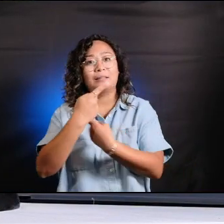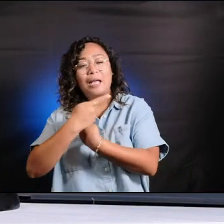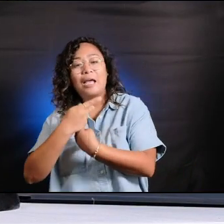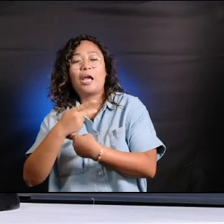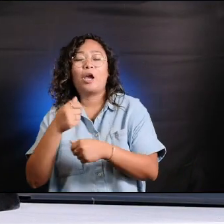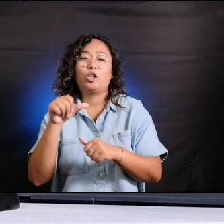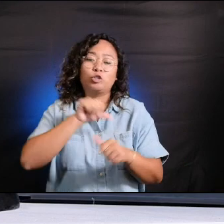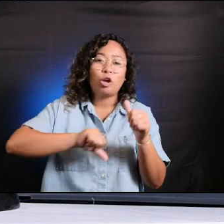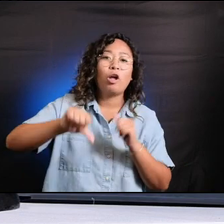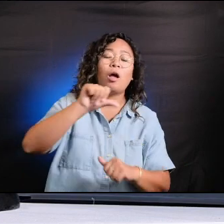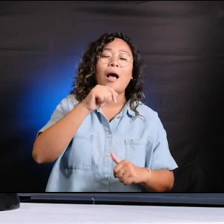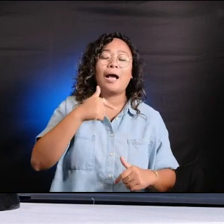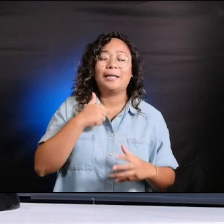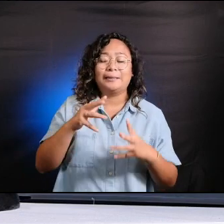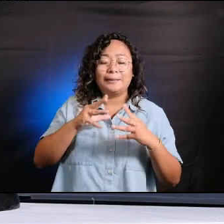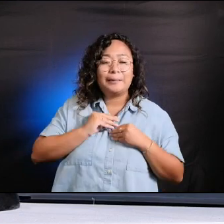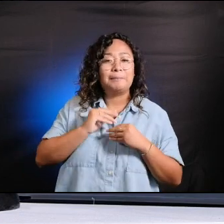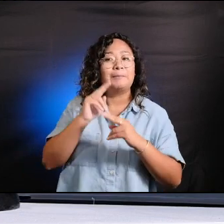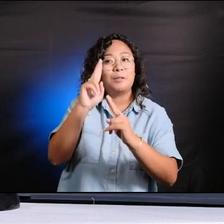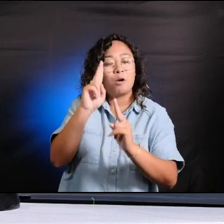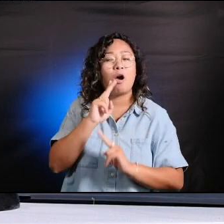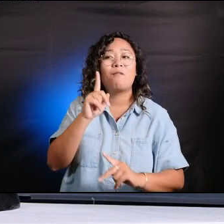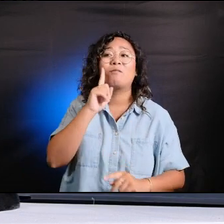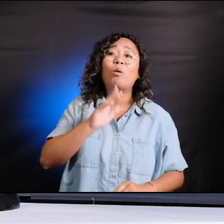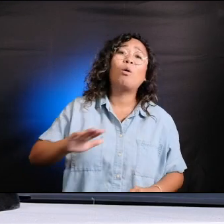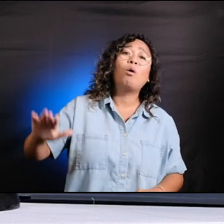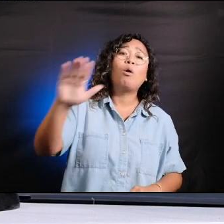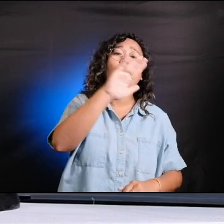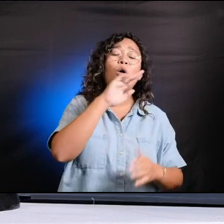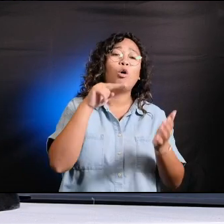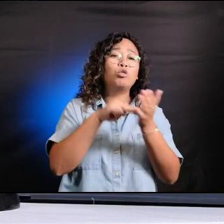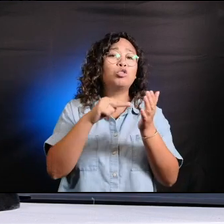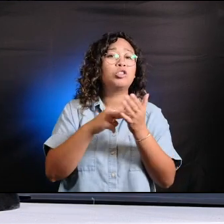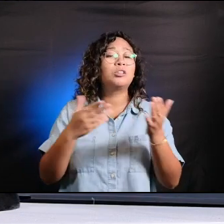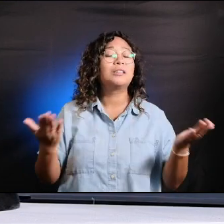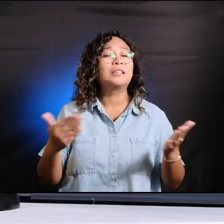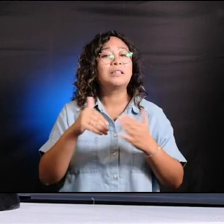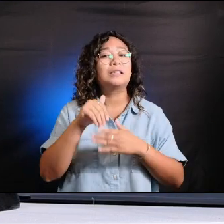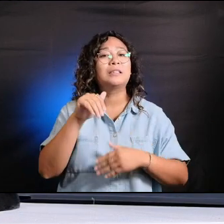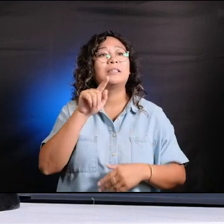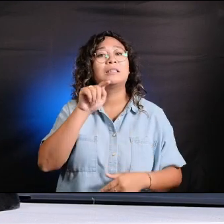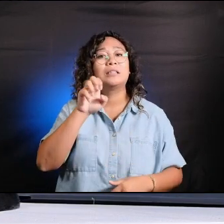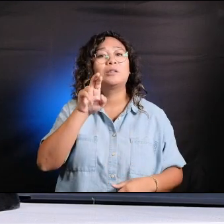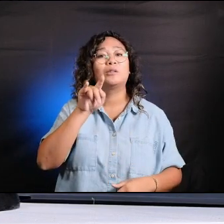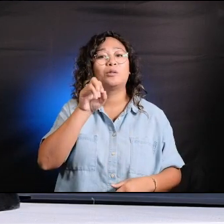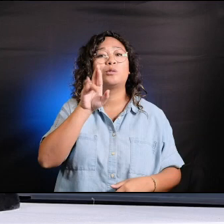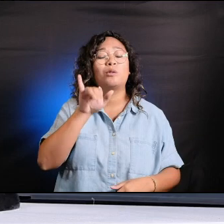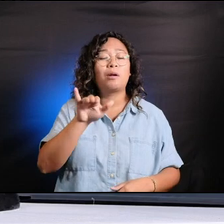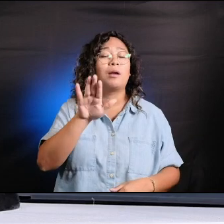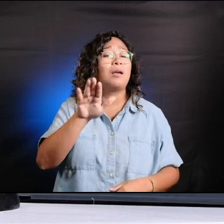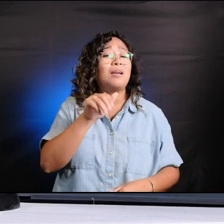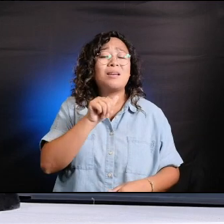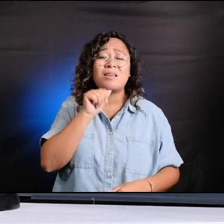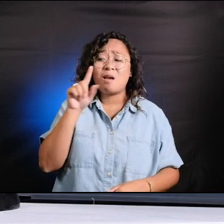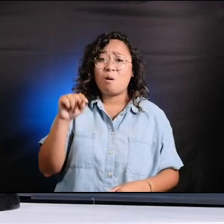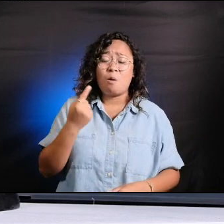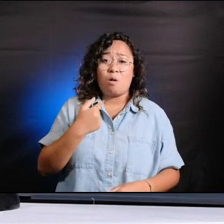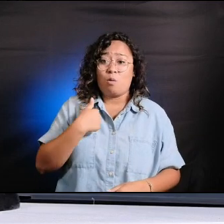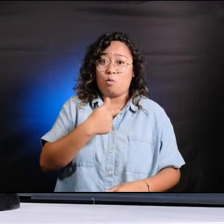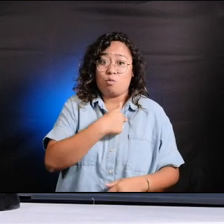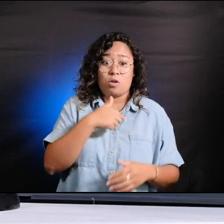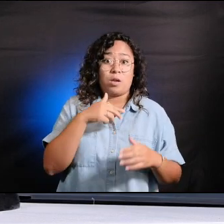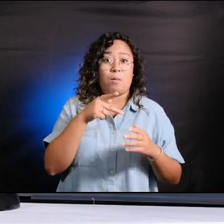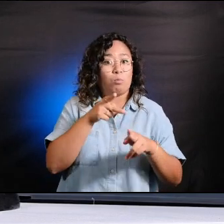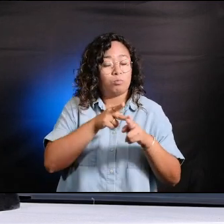I accept this honor on behalf of all the nurses throughout the territory. We not only are registered